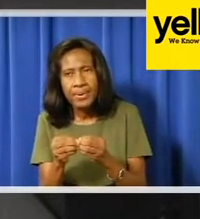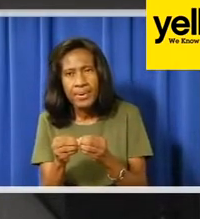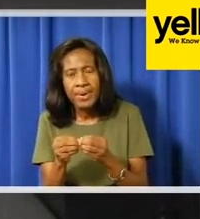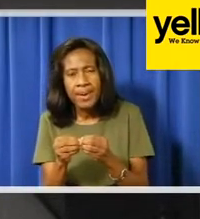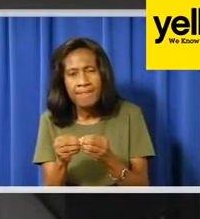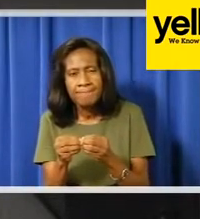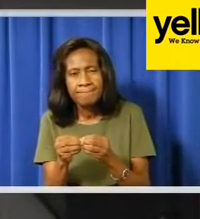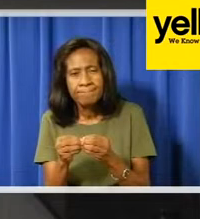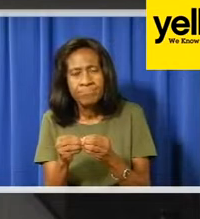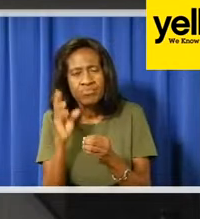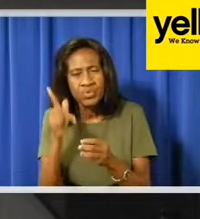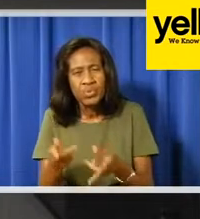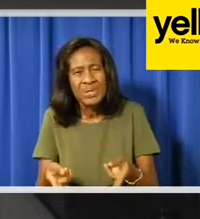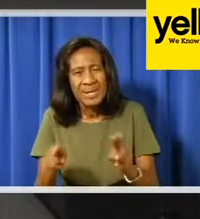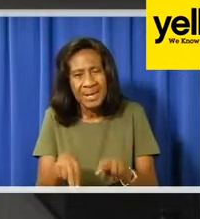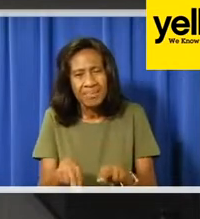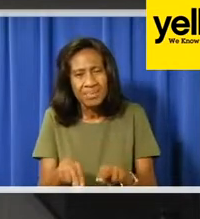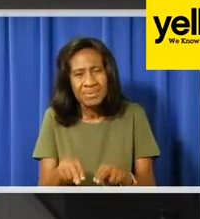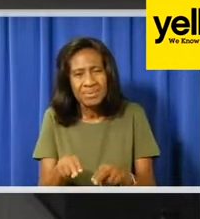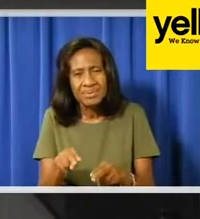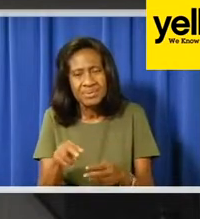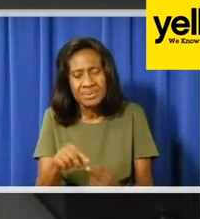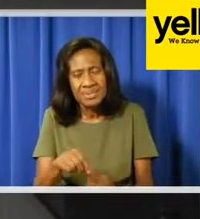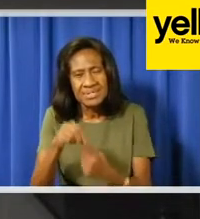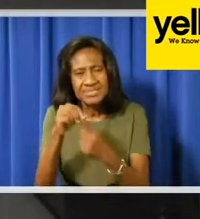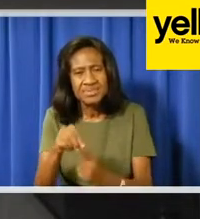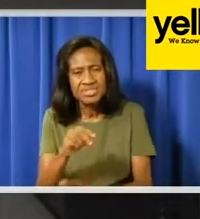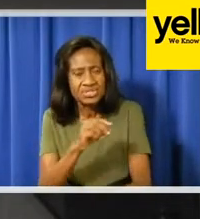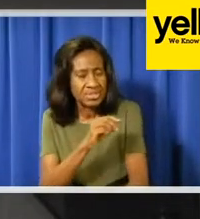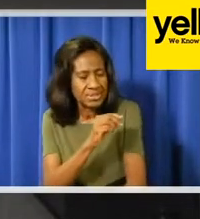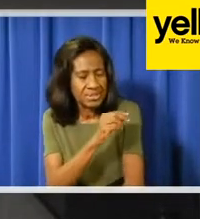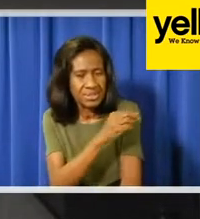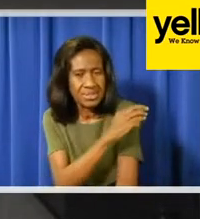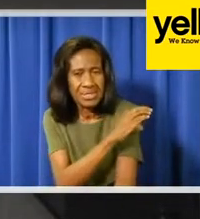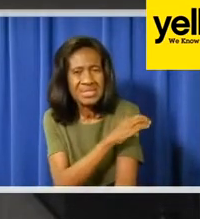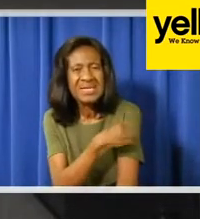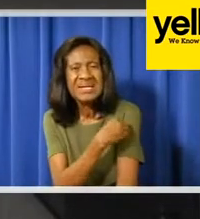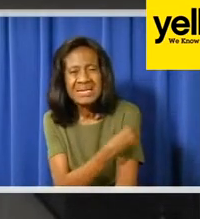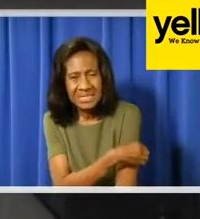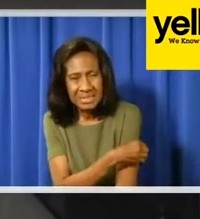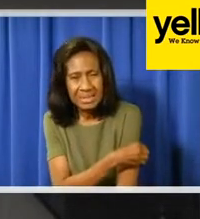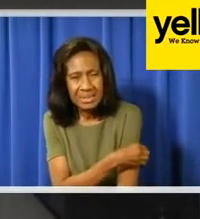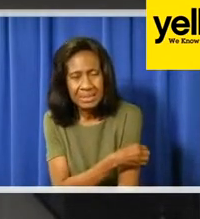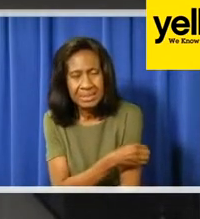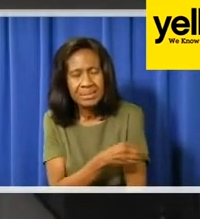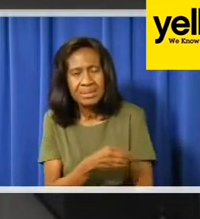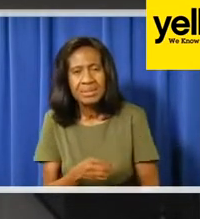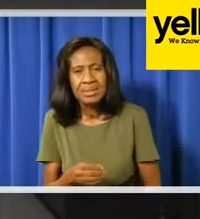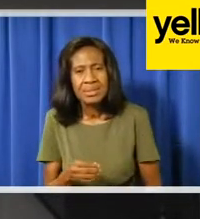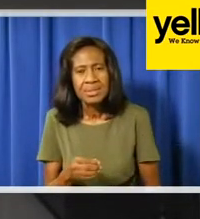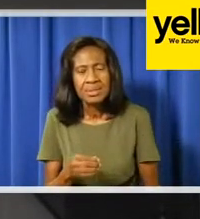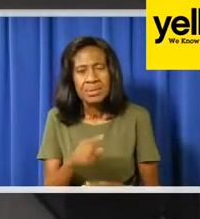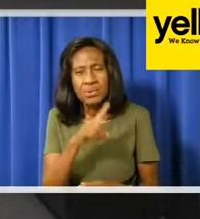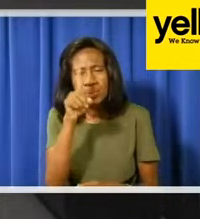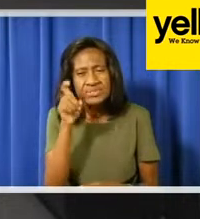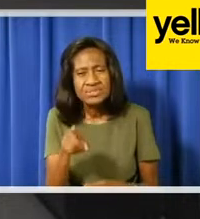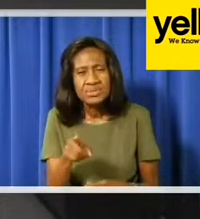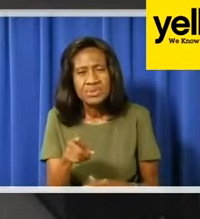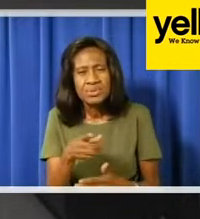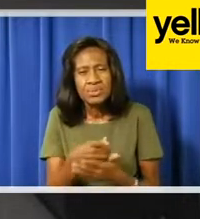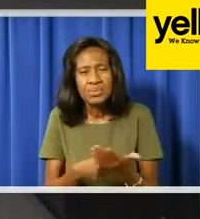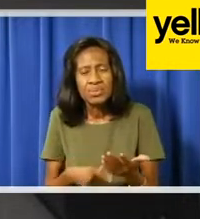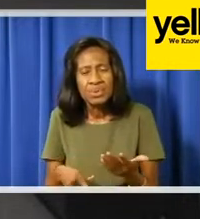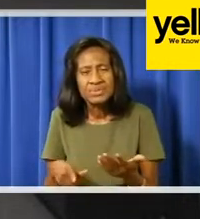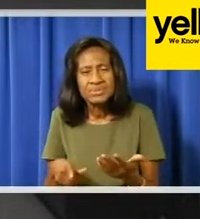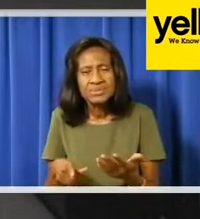like the clinics that you're talking about having in constituencies and the vaccine bus. Is there anything else that you're planning to try and